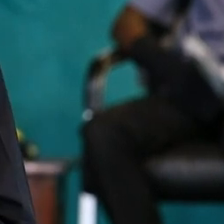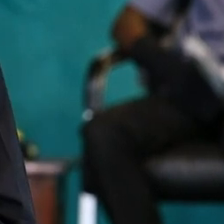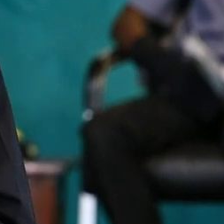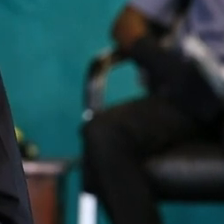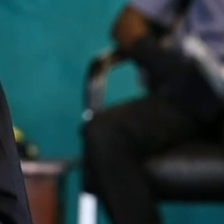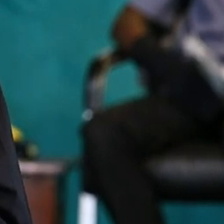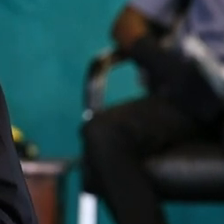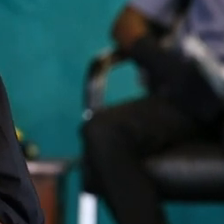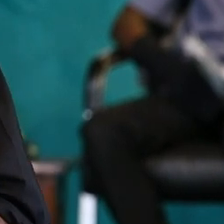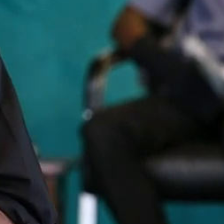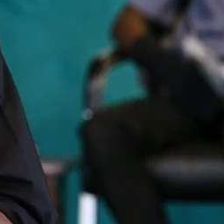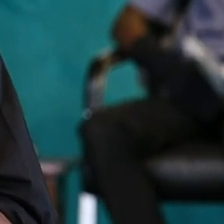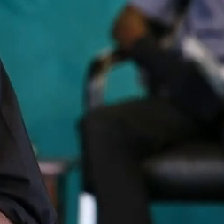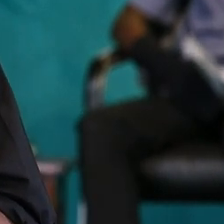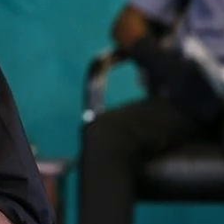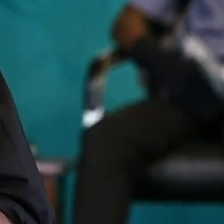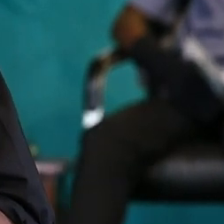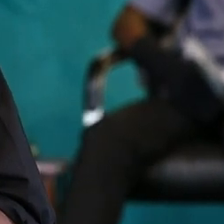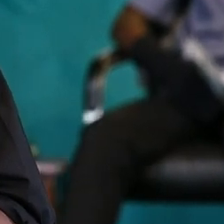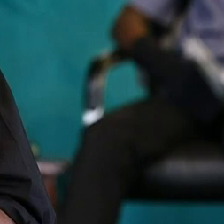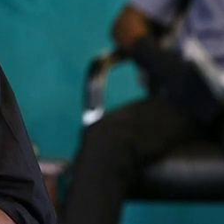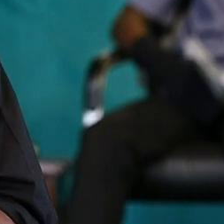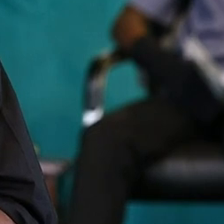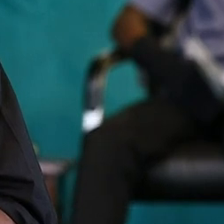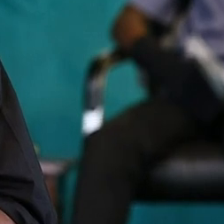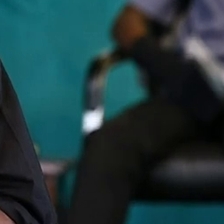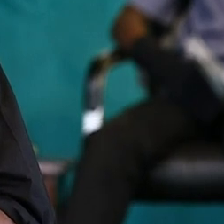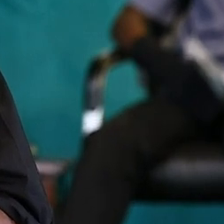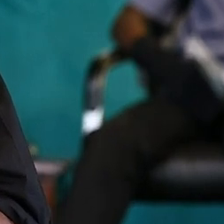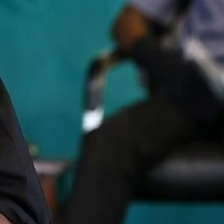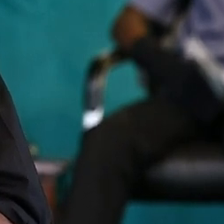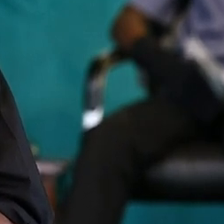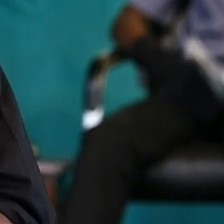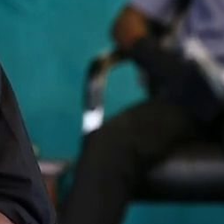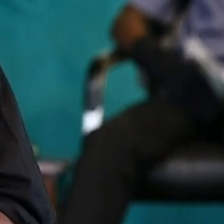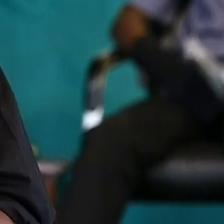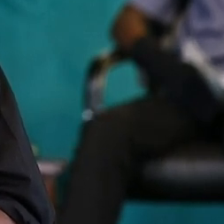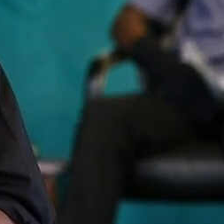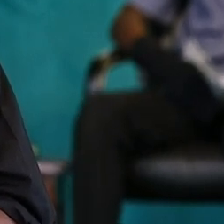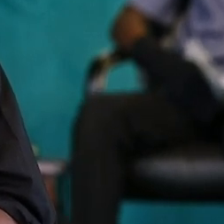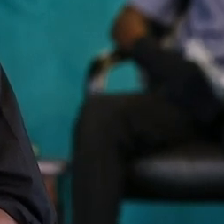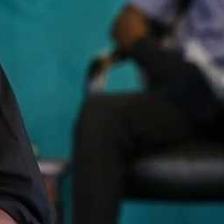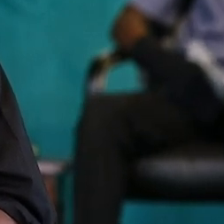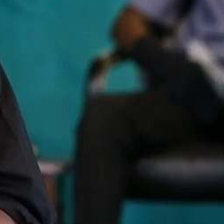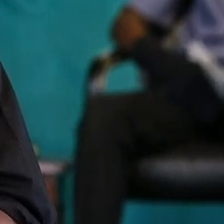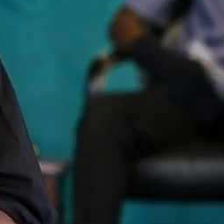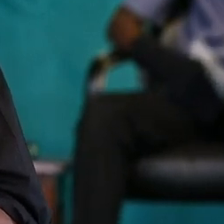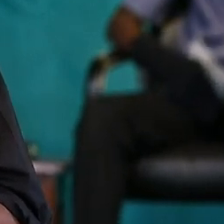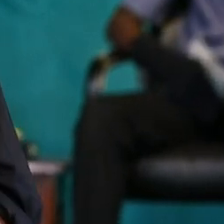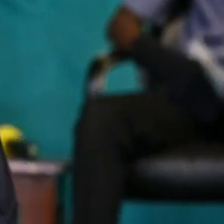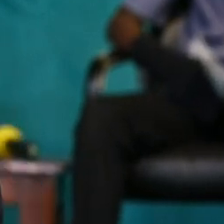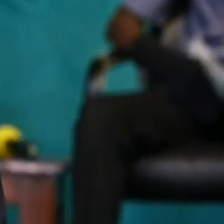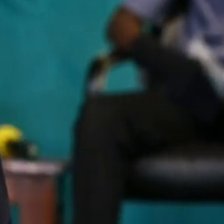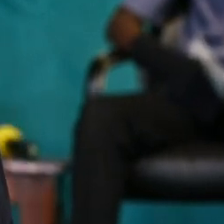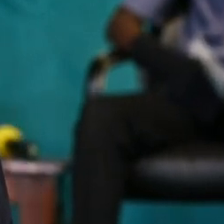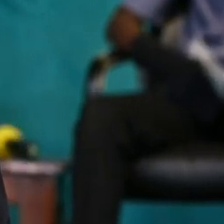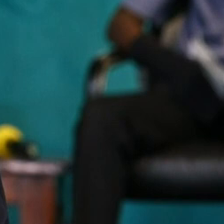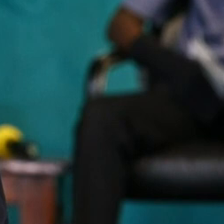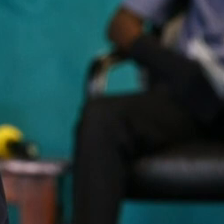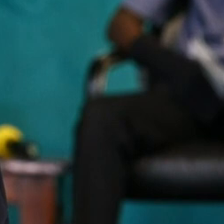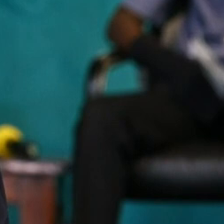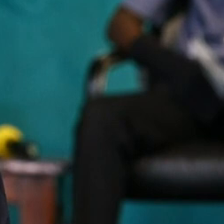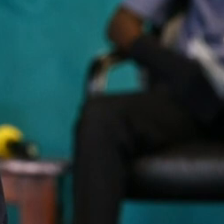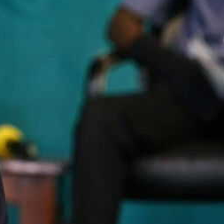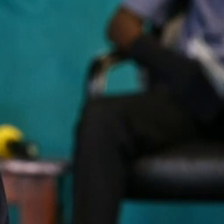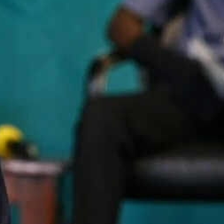of the learnt about Mikelis, who is a pagan god from Latvian mythology. And basically what they were